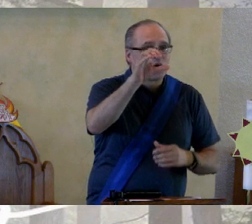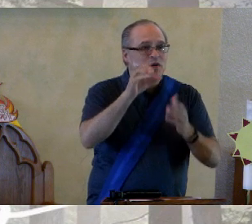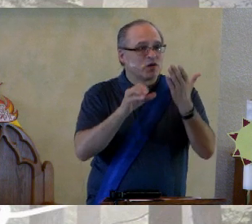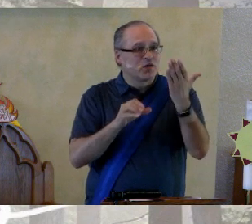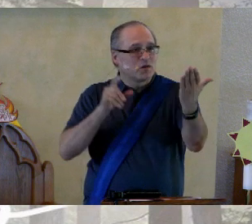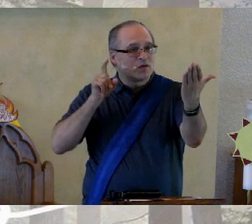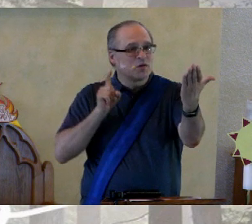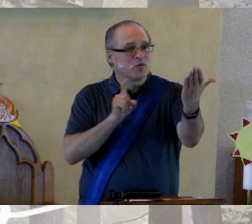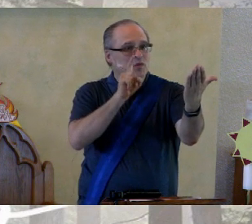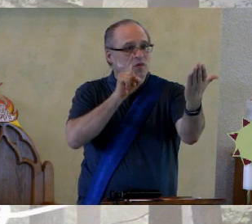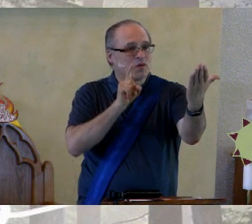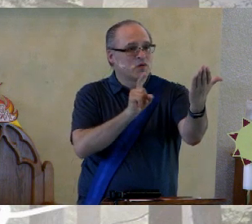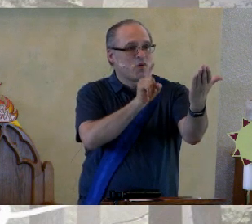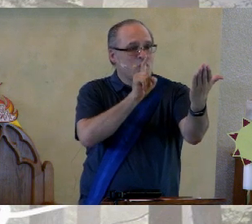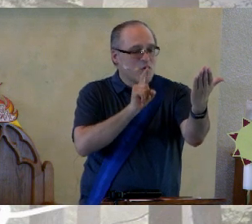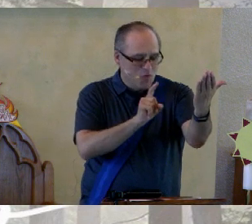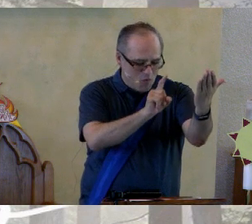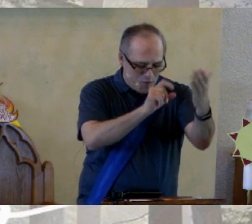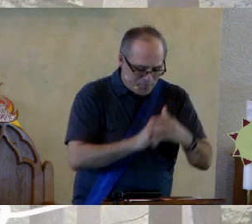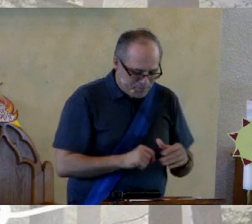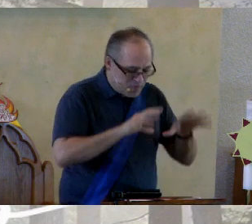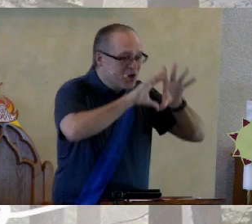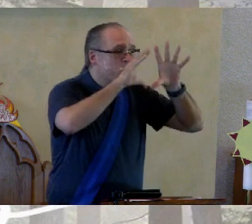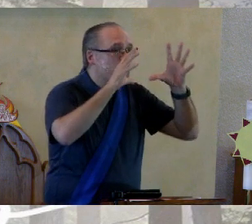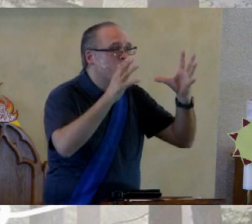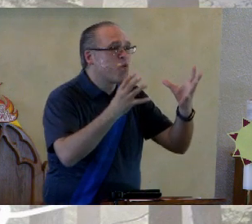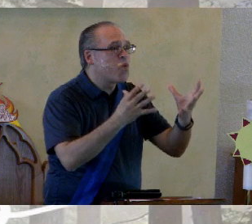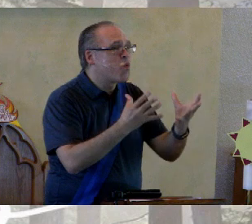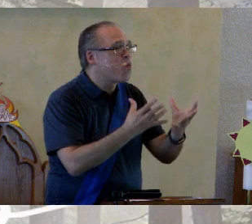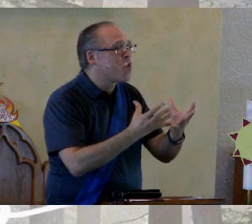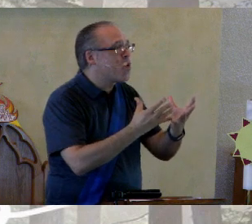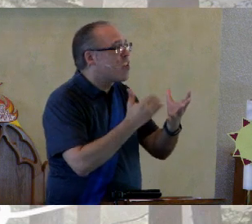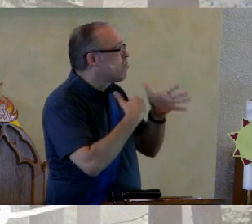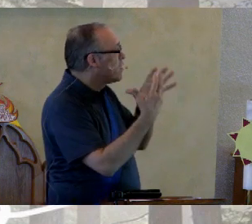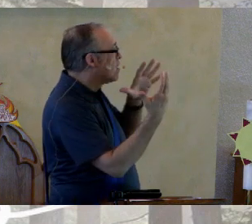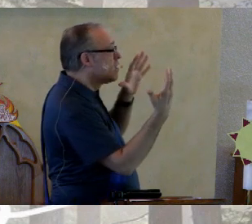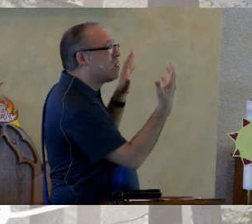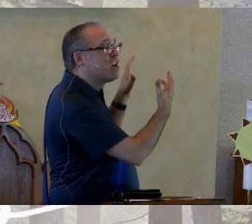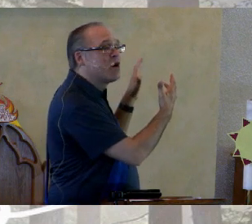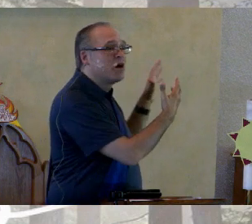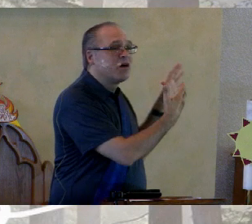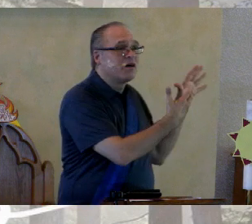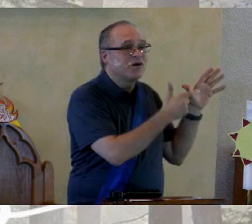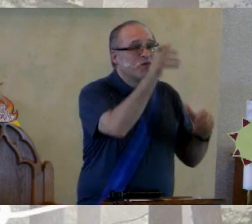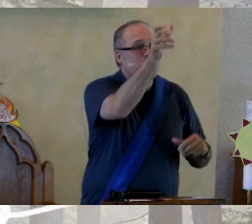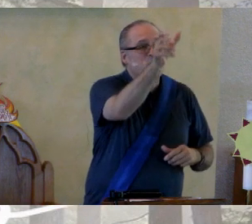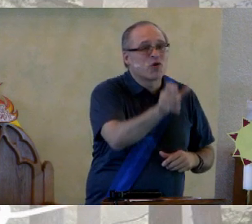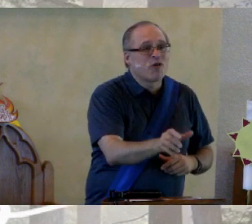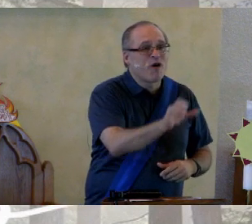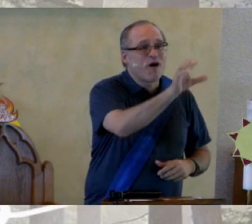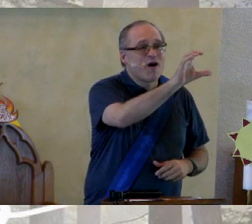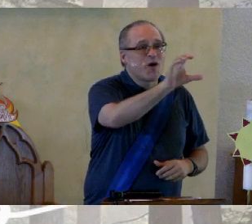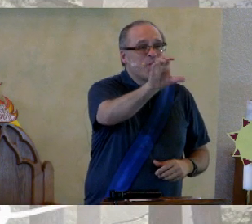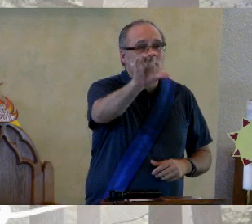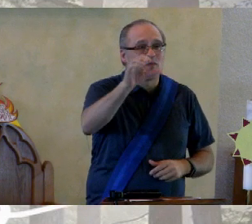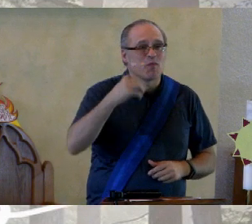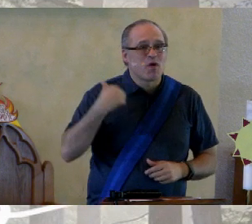me. The world behind me, the